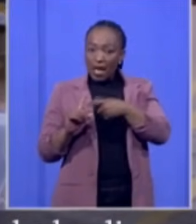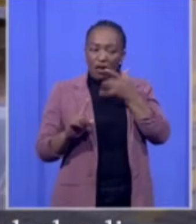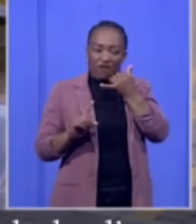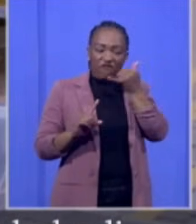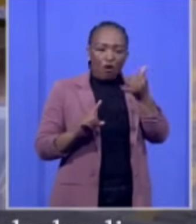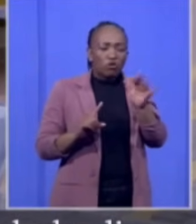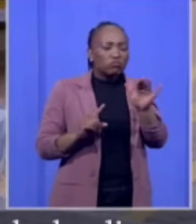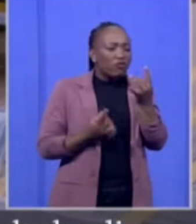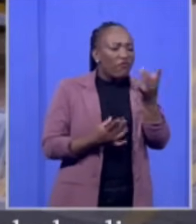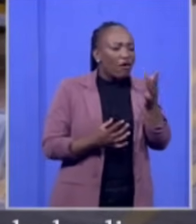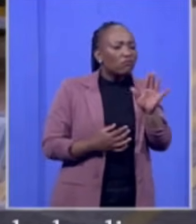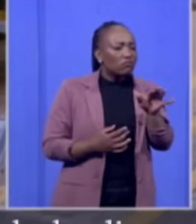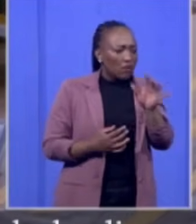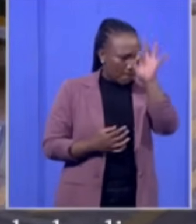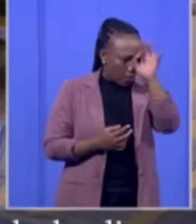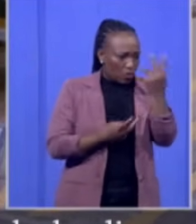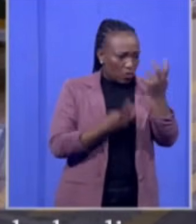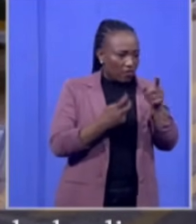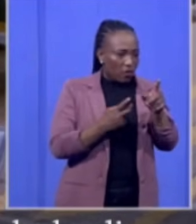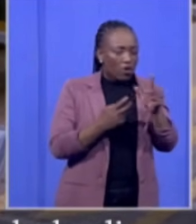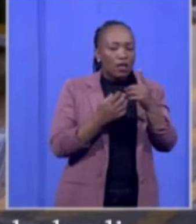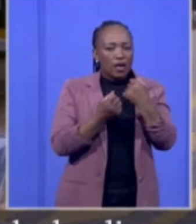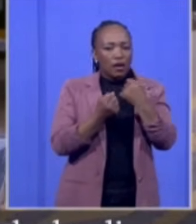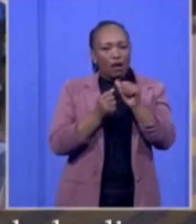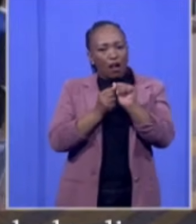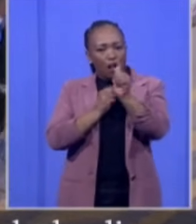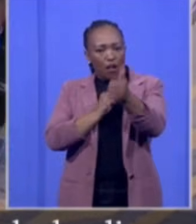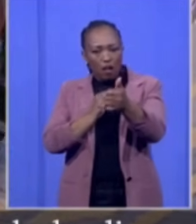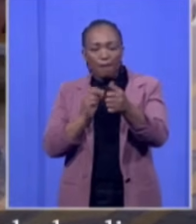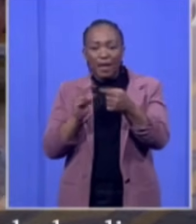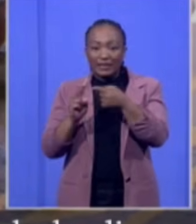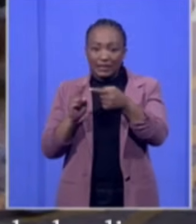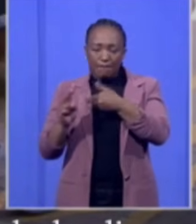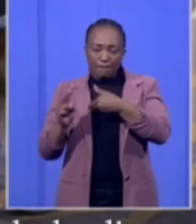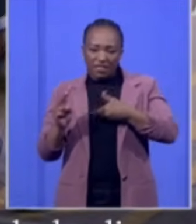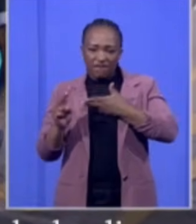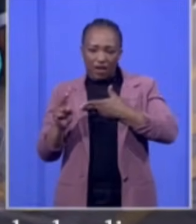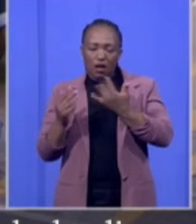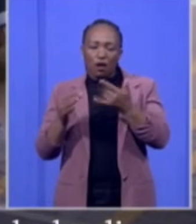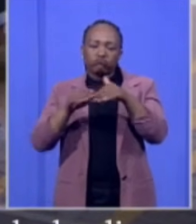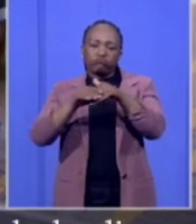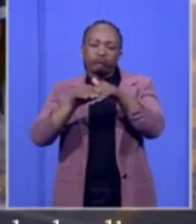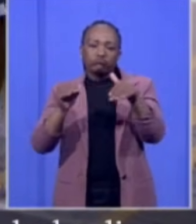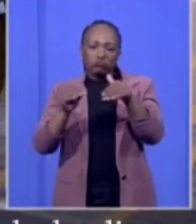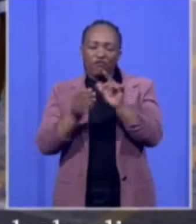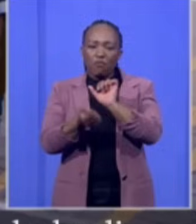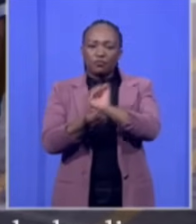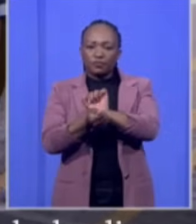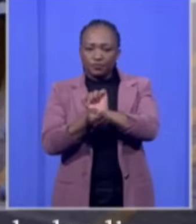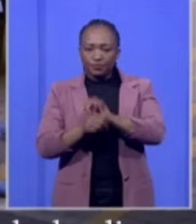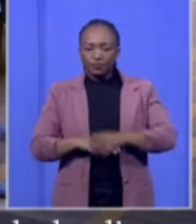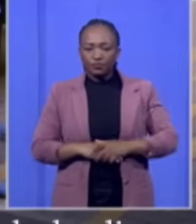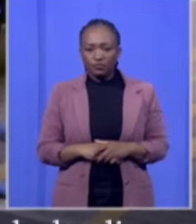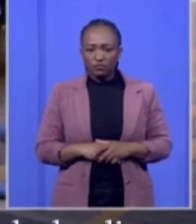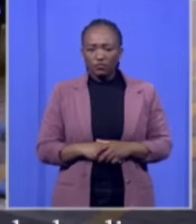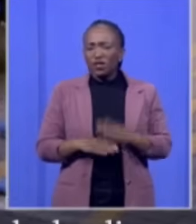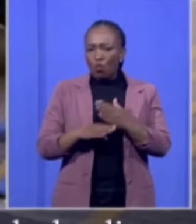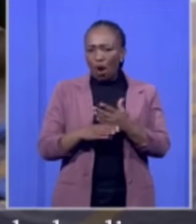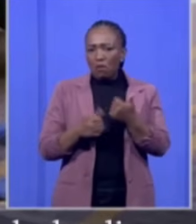batlwa ke mapolesa a ntano baleha empa ba se ba lokolotswe. Sepolesa se bolela ha motswalla Makhanya a sebedisana hantle le